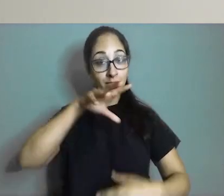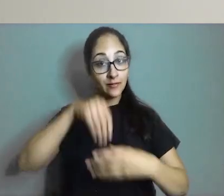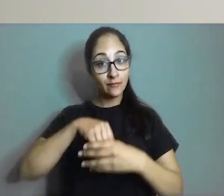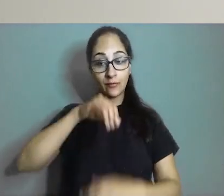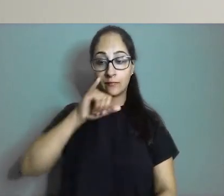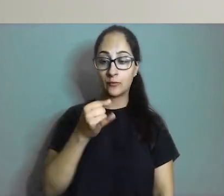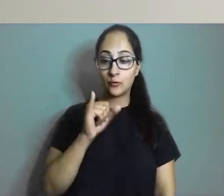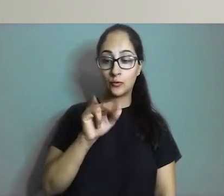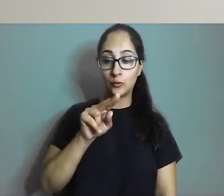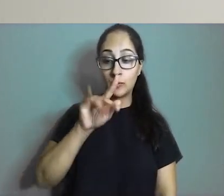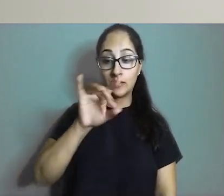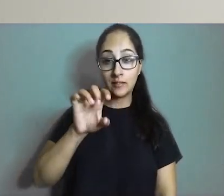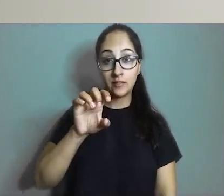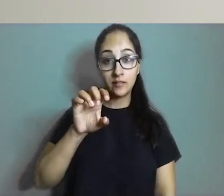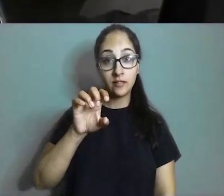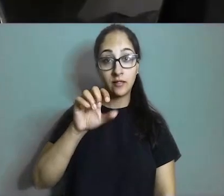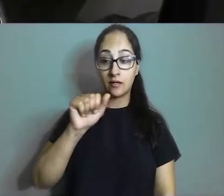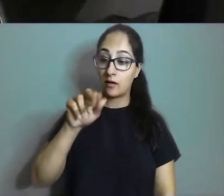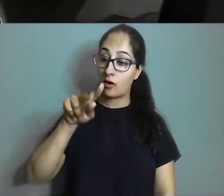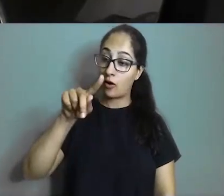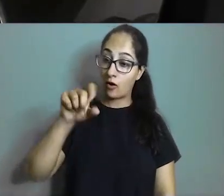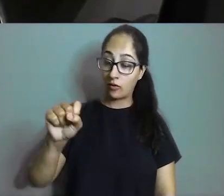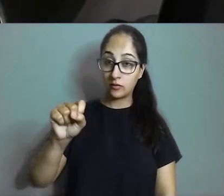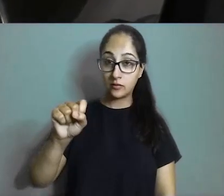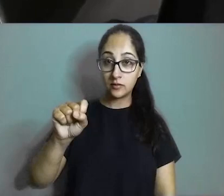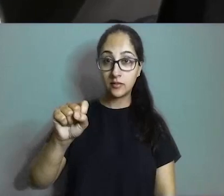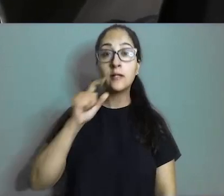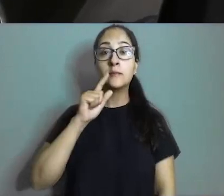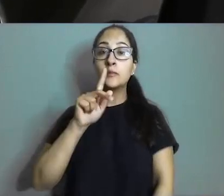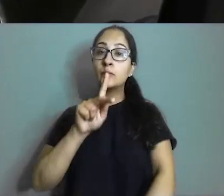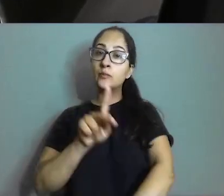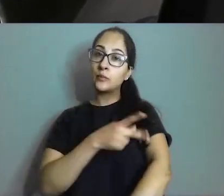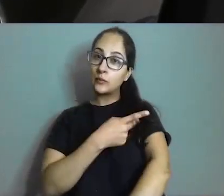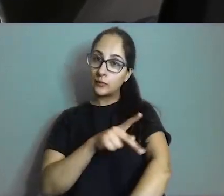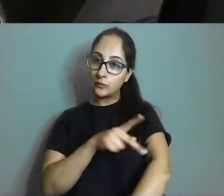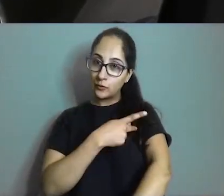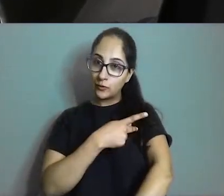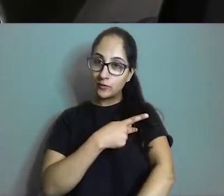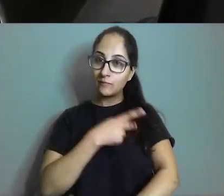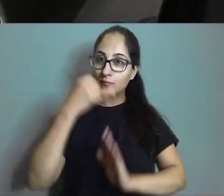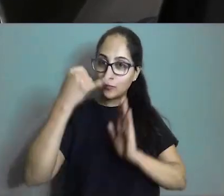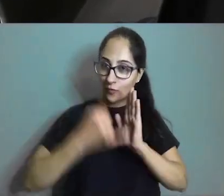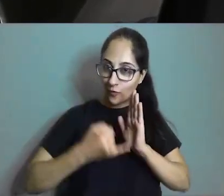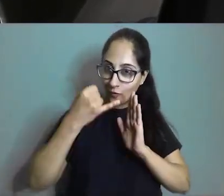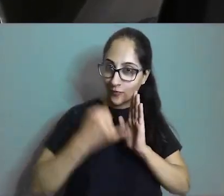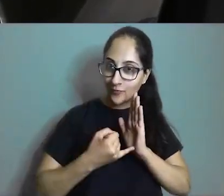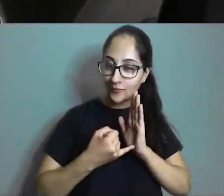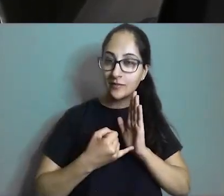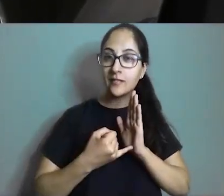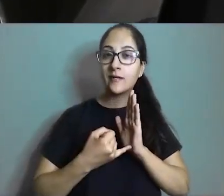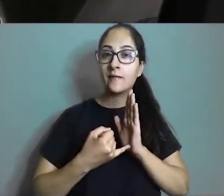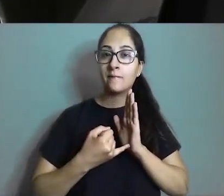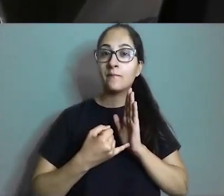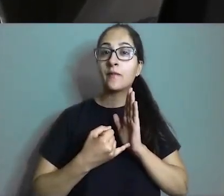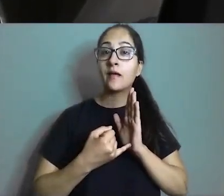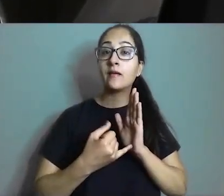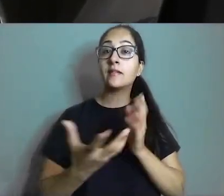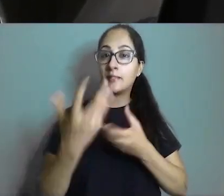age, from having those wonderful experiences. I had the opportunity and the privilege to participate in Jubilee Arts, where I